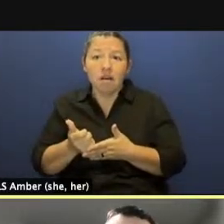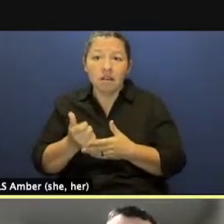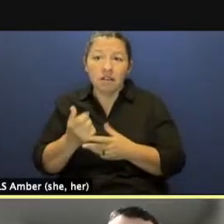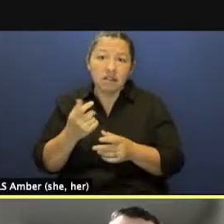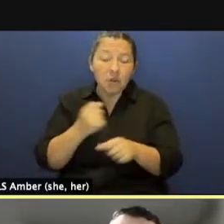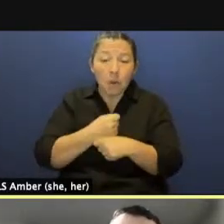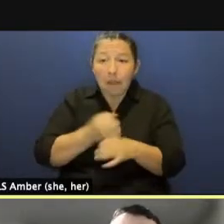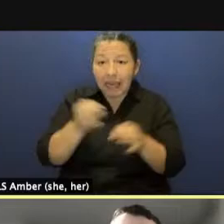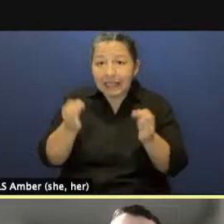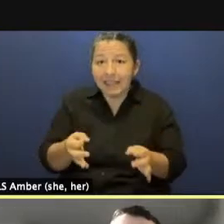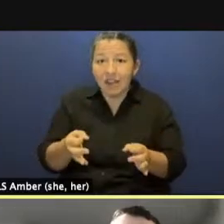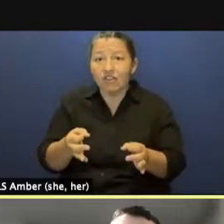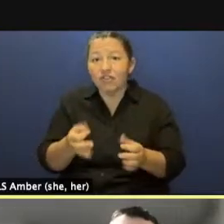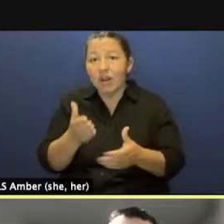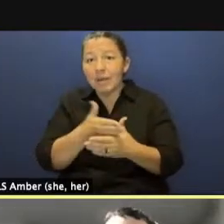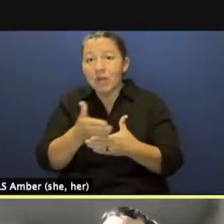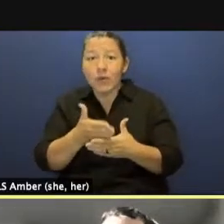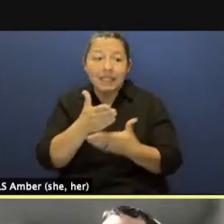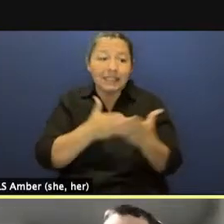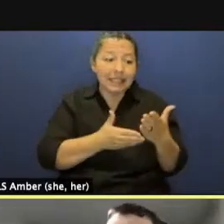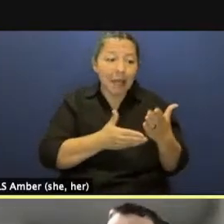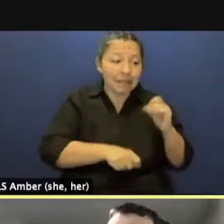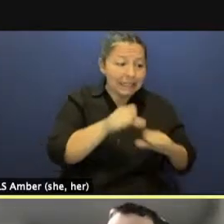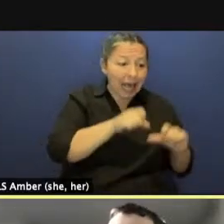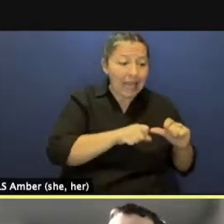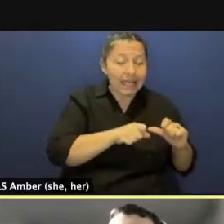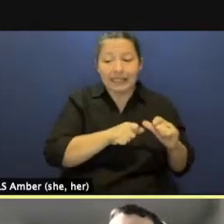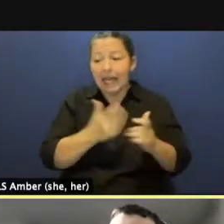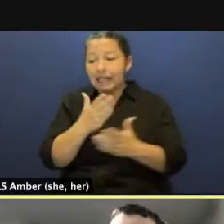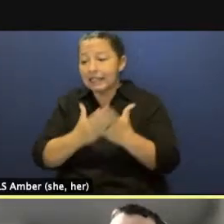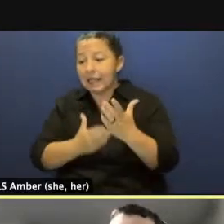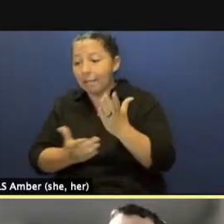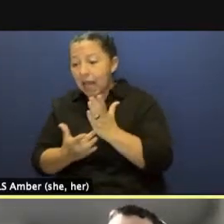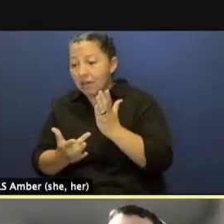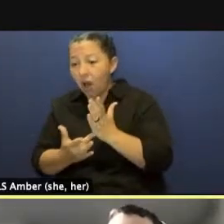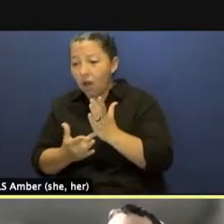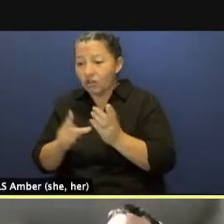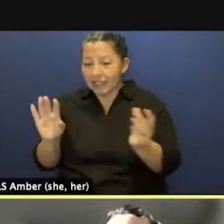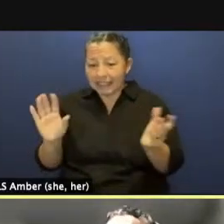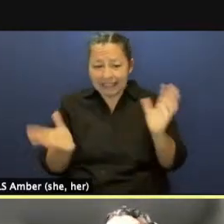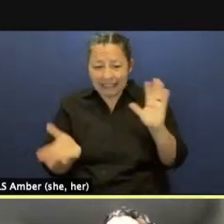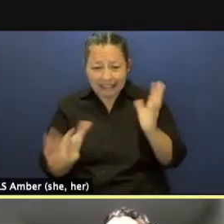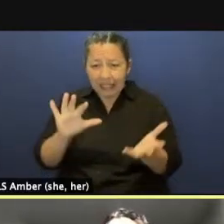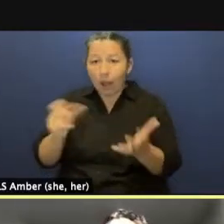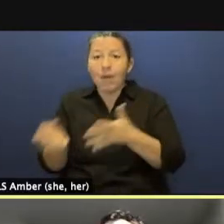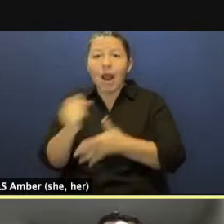decisions between maybe some science and technology trade-off. Maybe they will help us prioritizing some experiments.